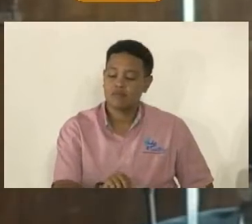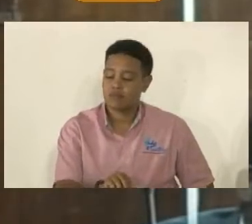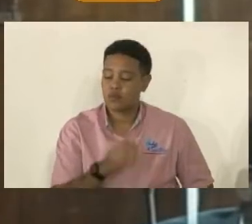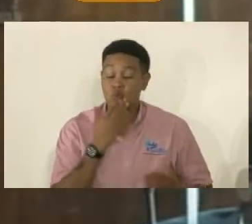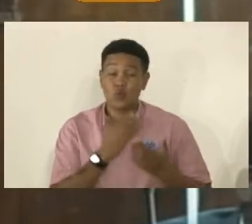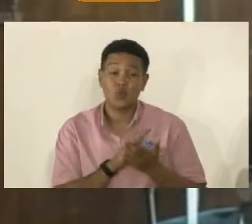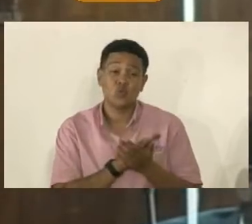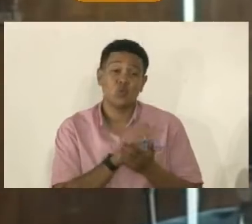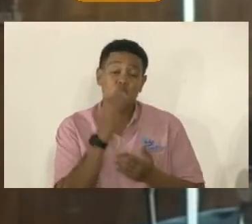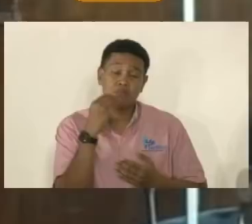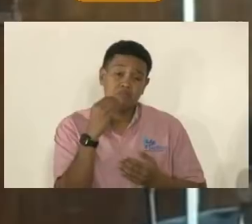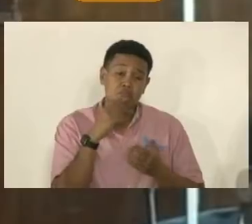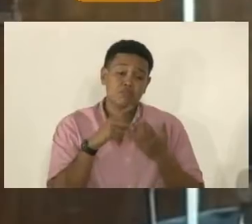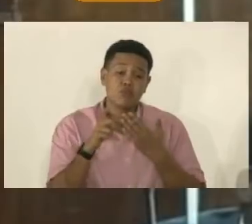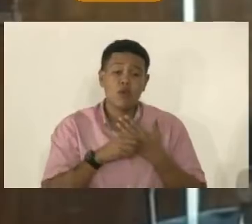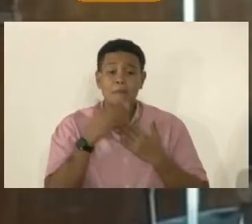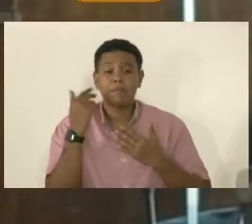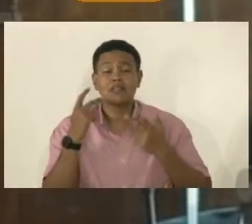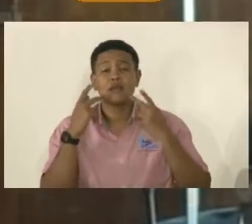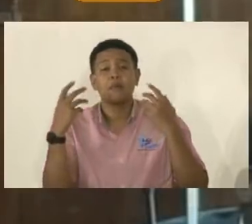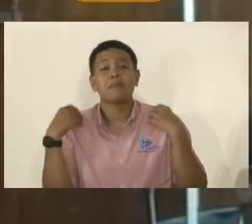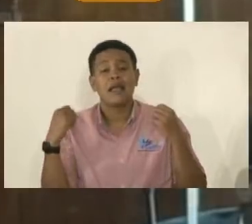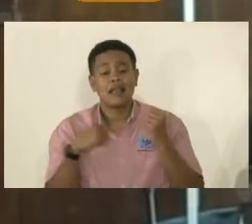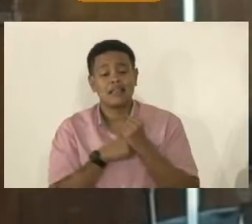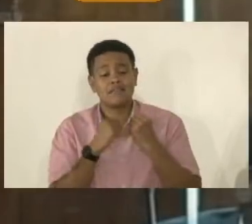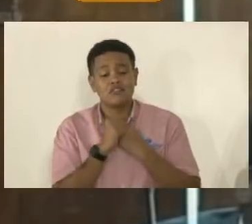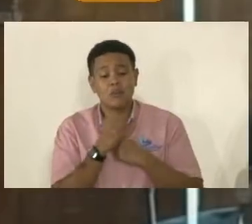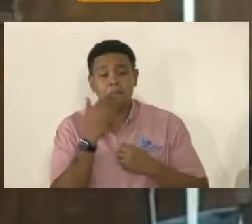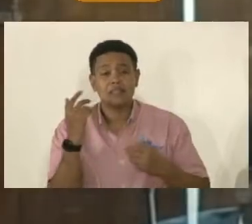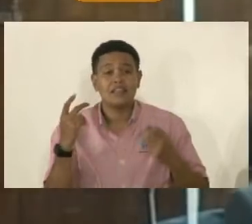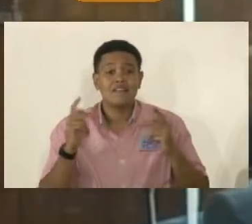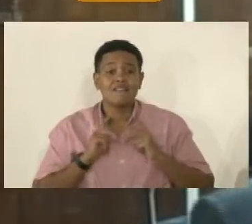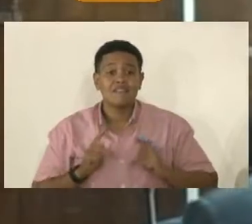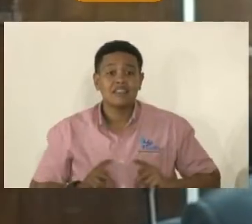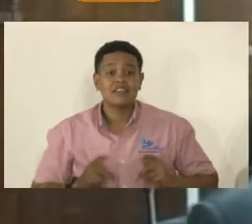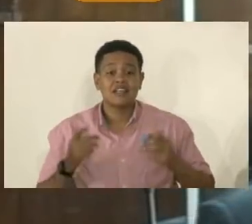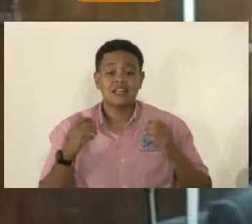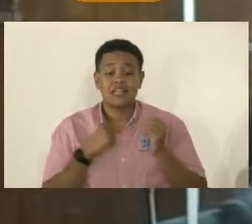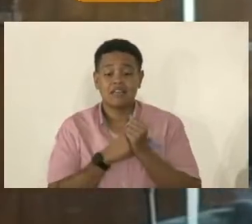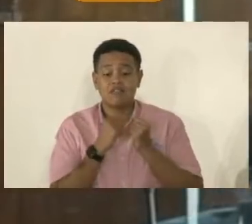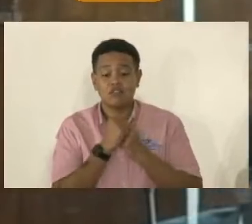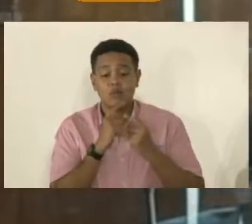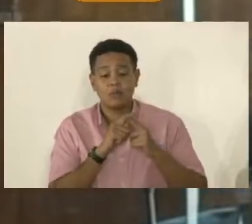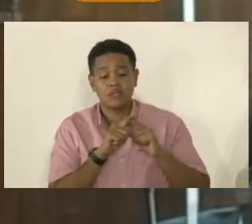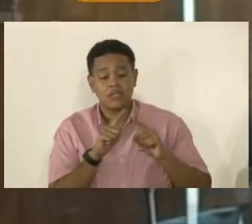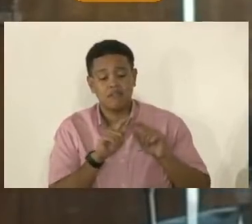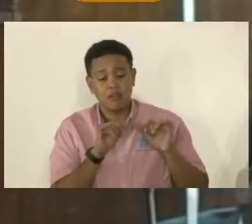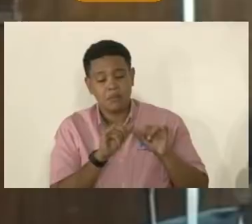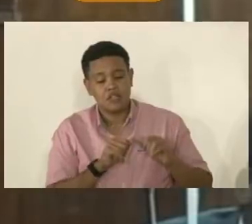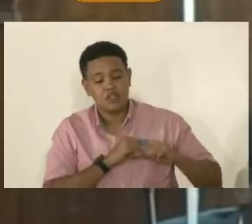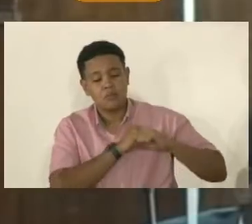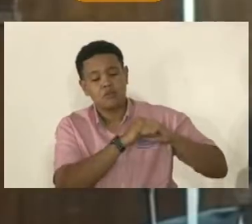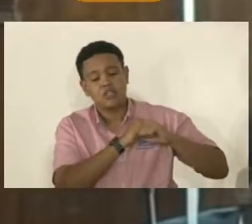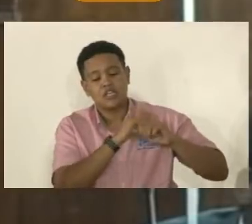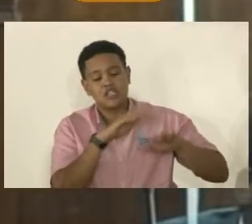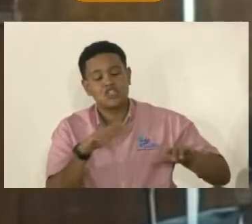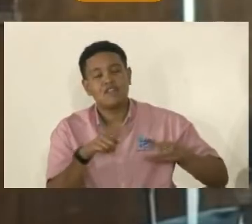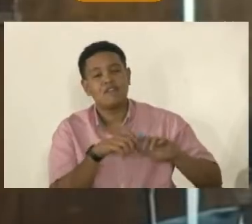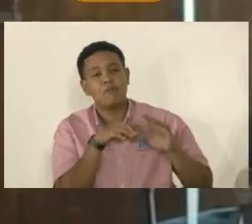better public health infrastructure, better physical infrastructure, and measures to protect the children from crime and